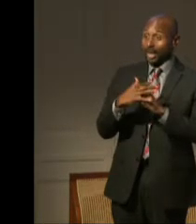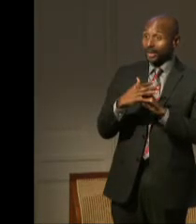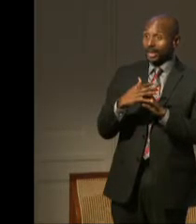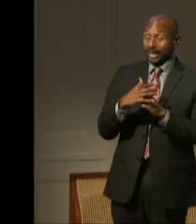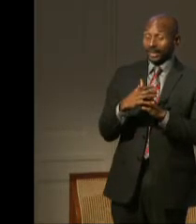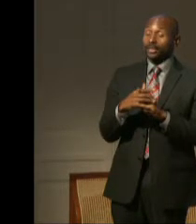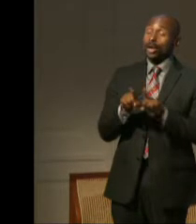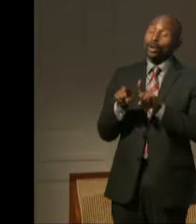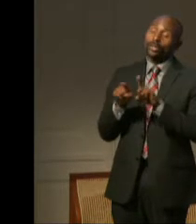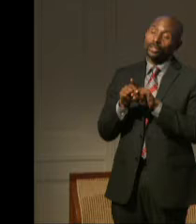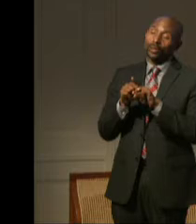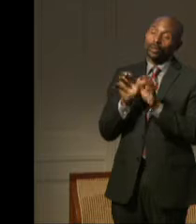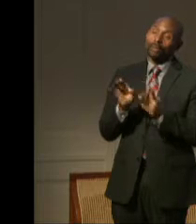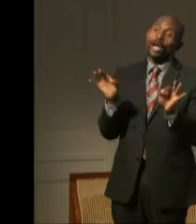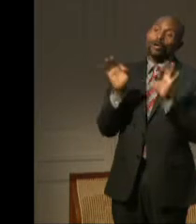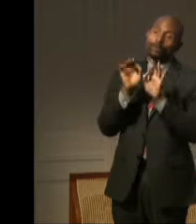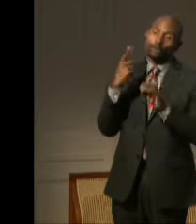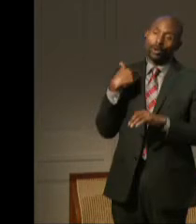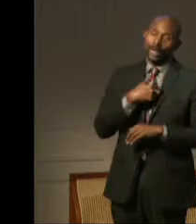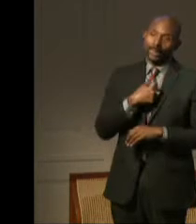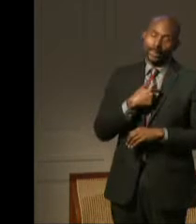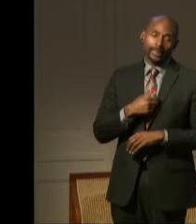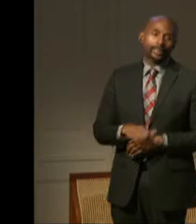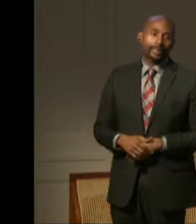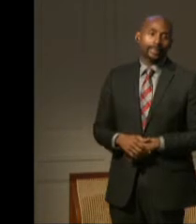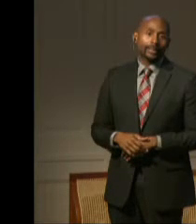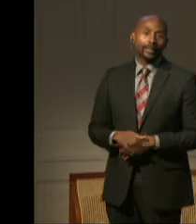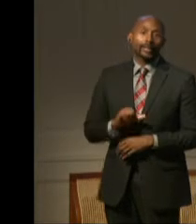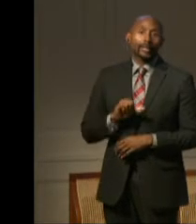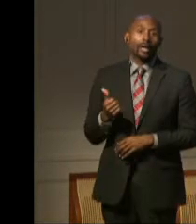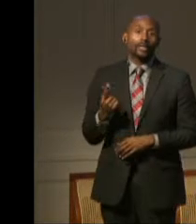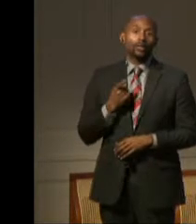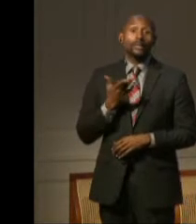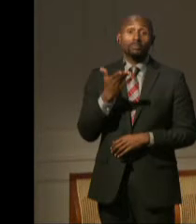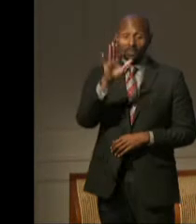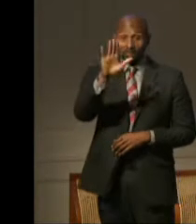valuable. Okay. Any other questions? Yes.